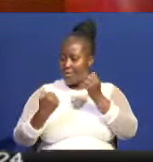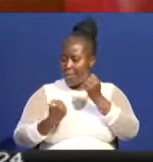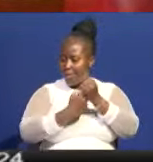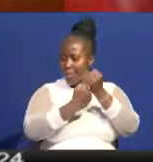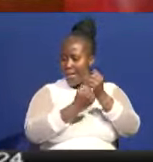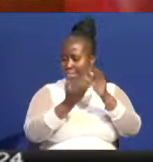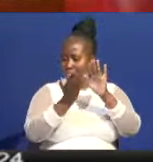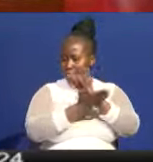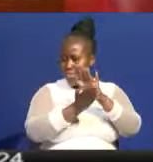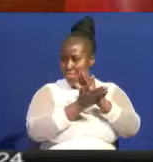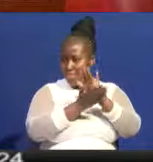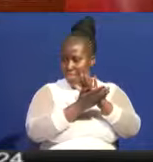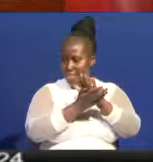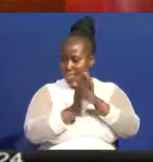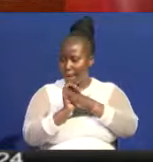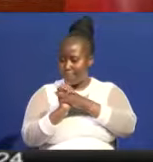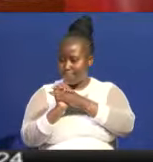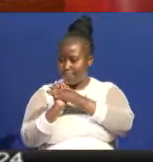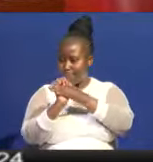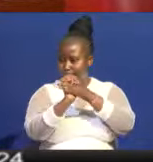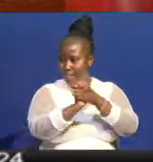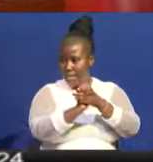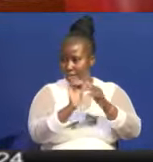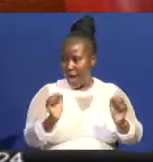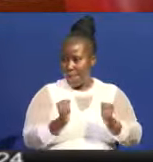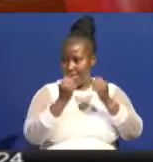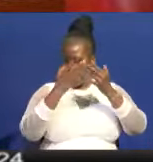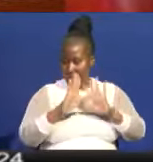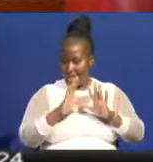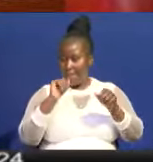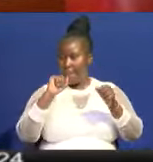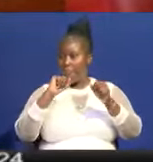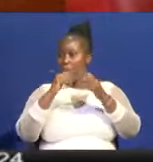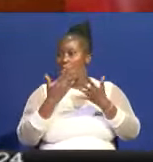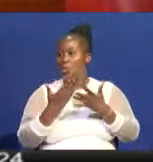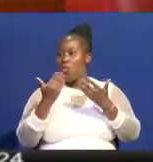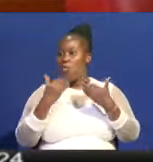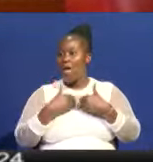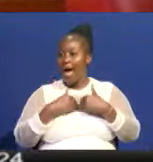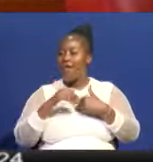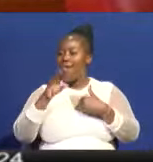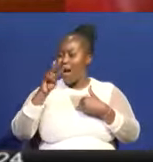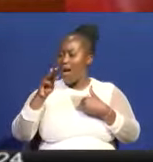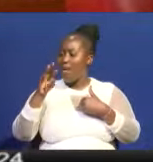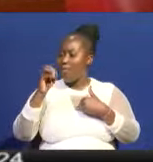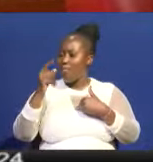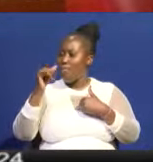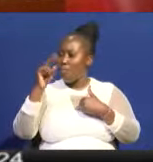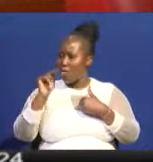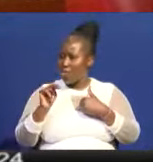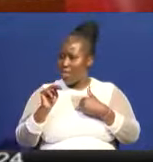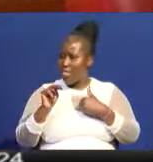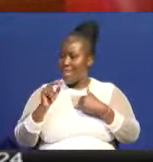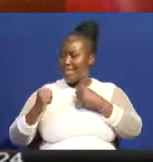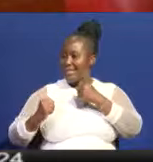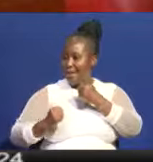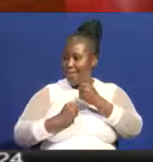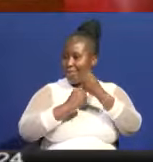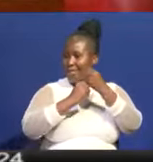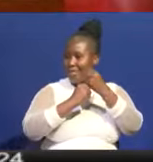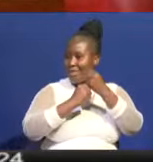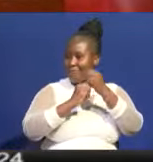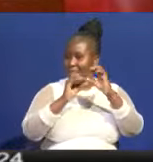go with it. If that happens, then it means we have a motion that is not supported by